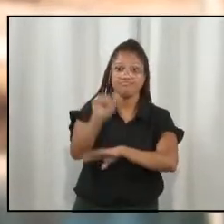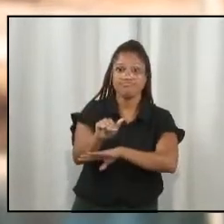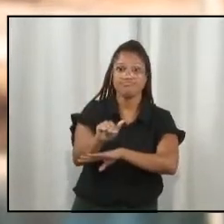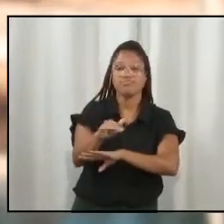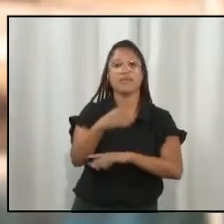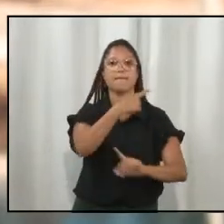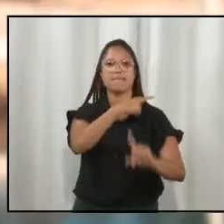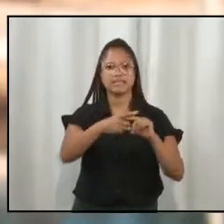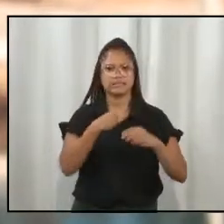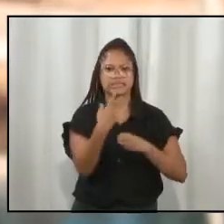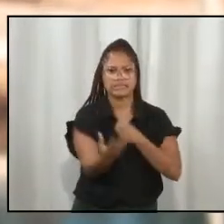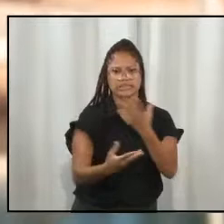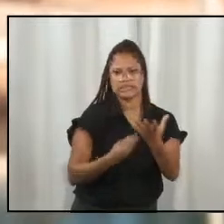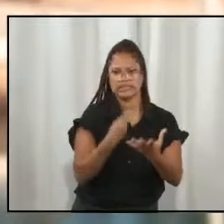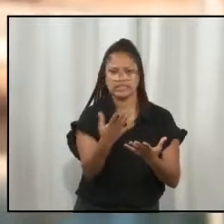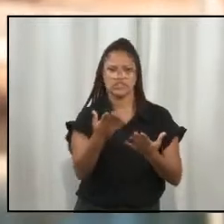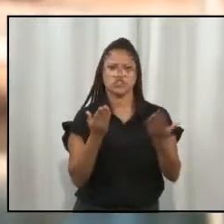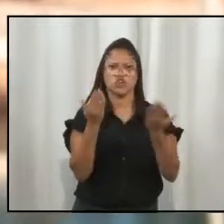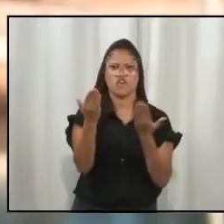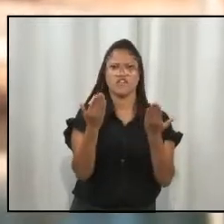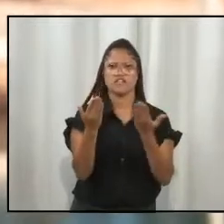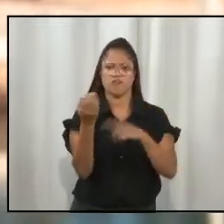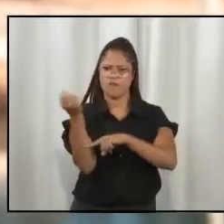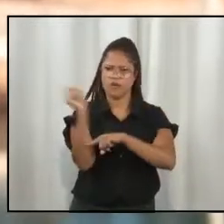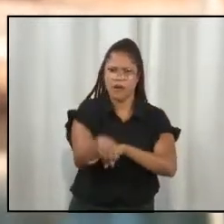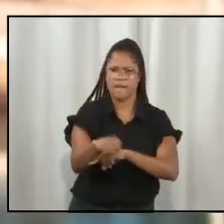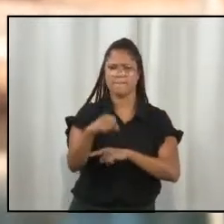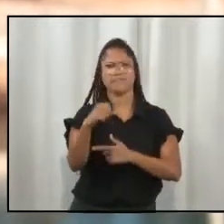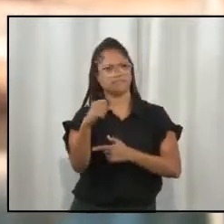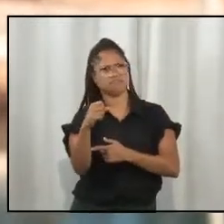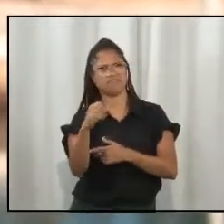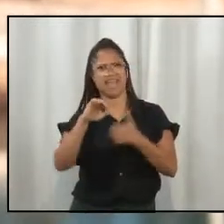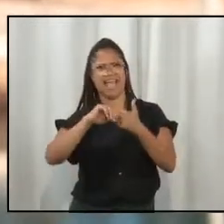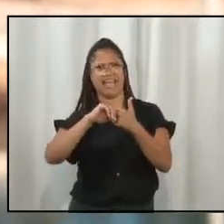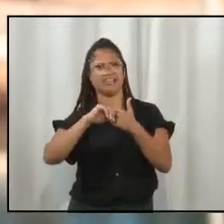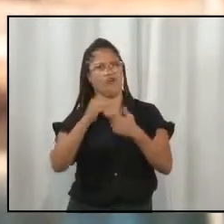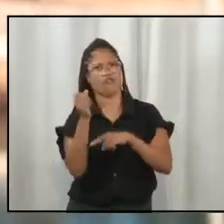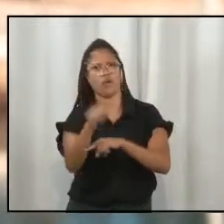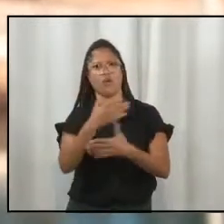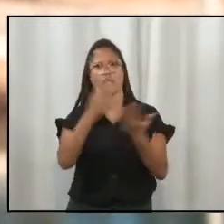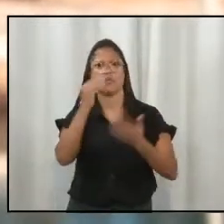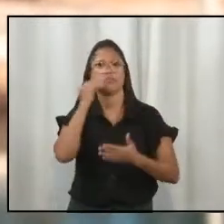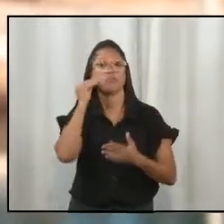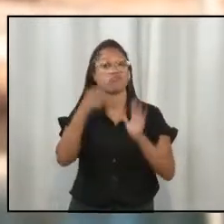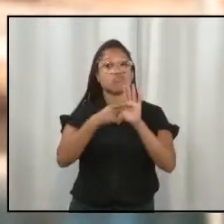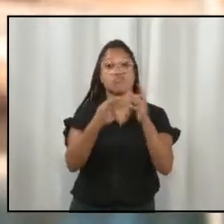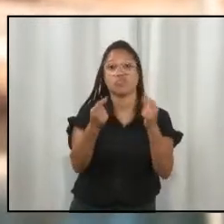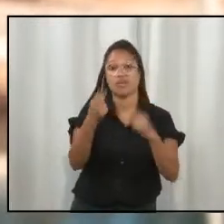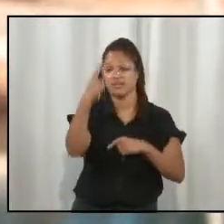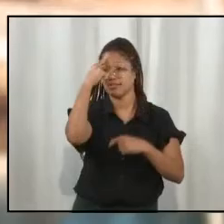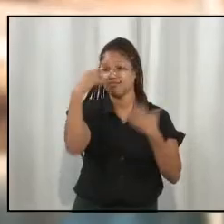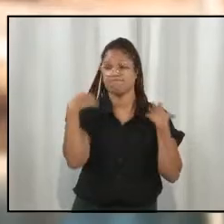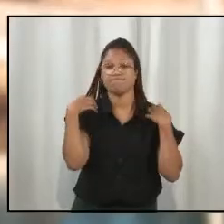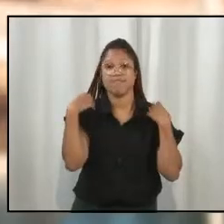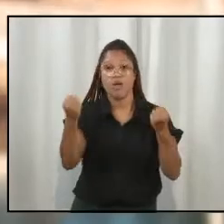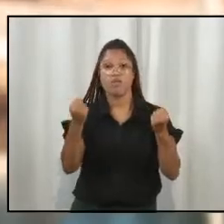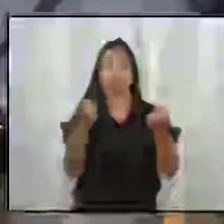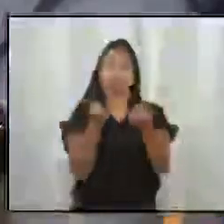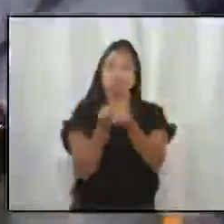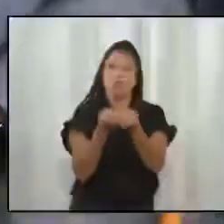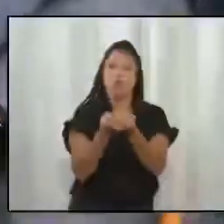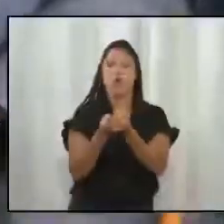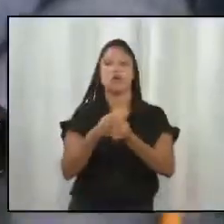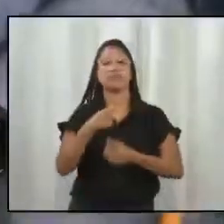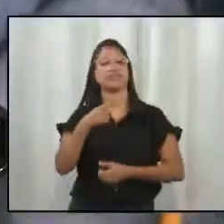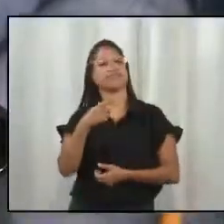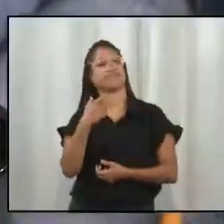them overcome their houselessness. So things like mental health supports, substance use supports, employment, and things like that.